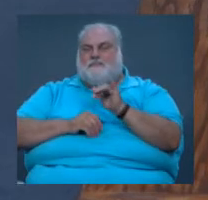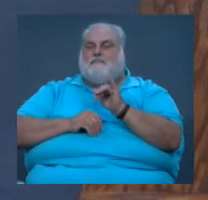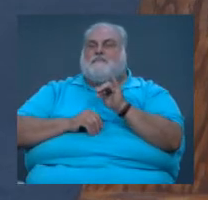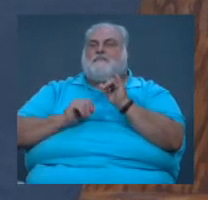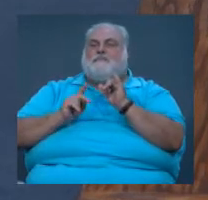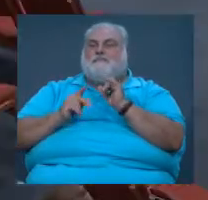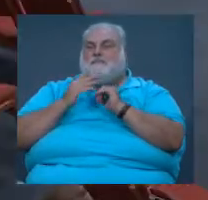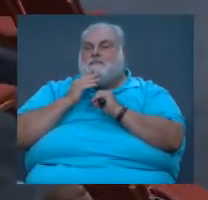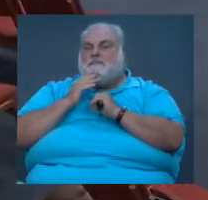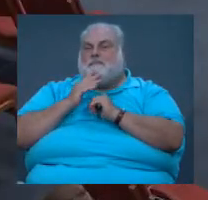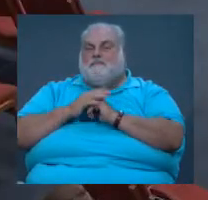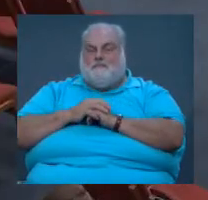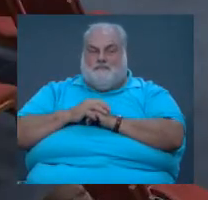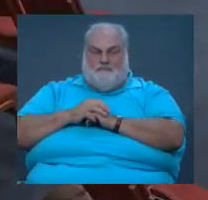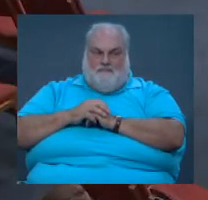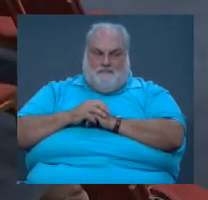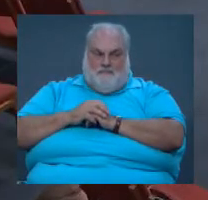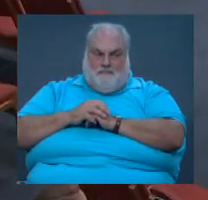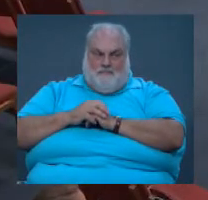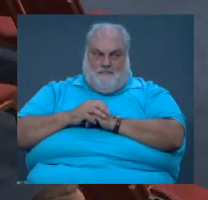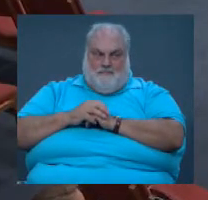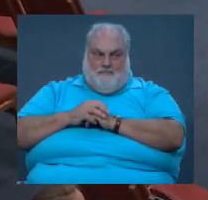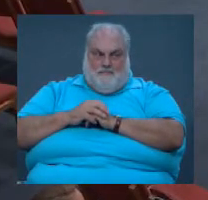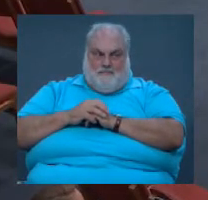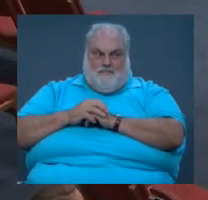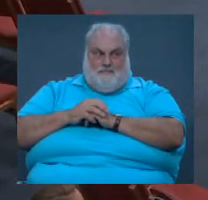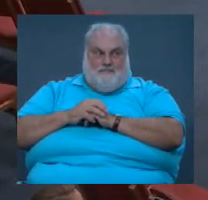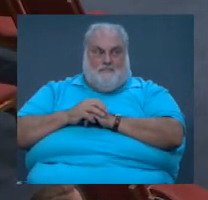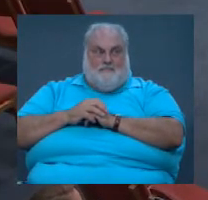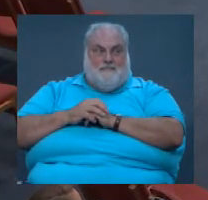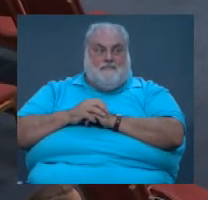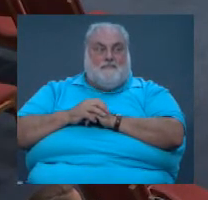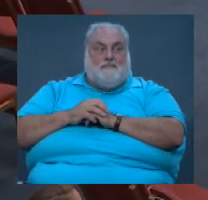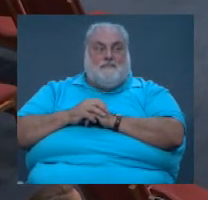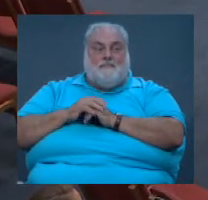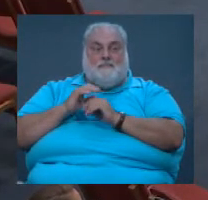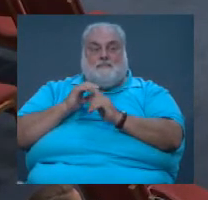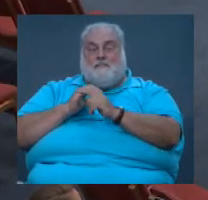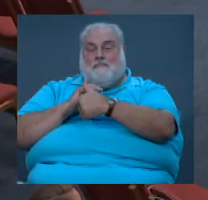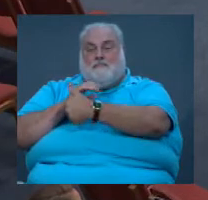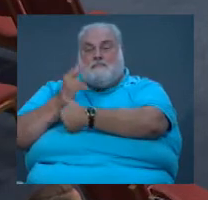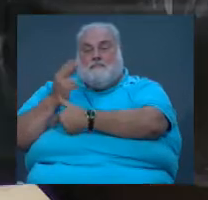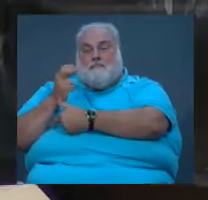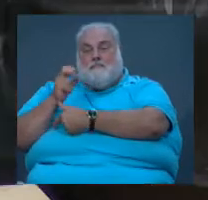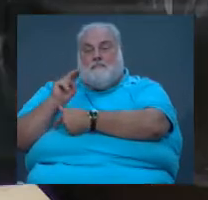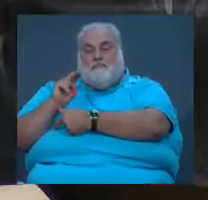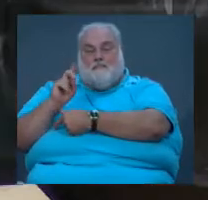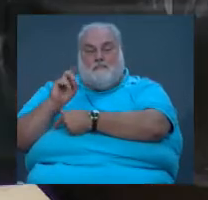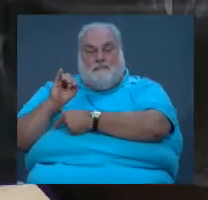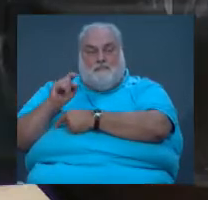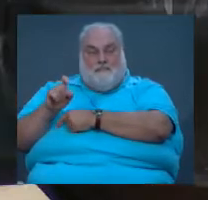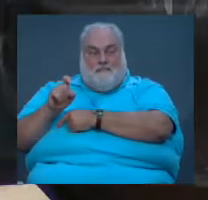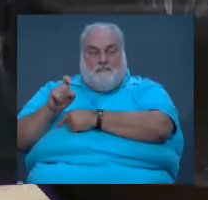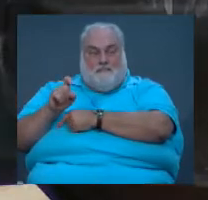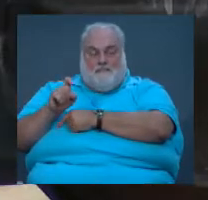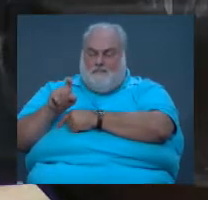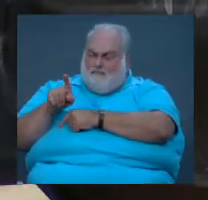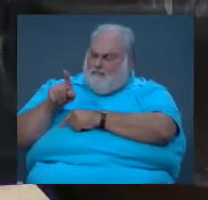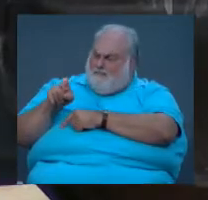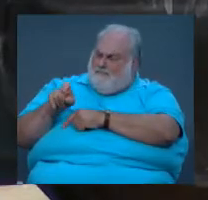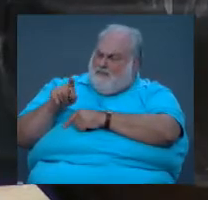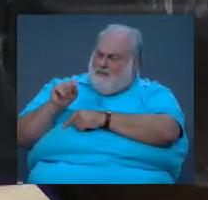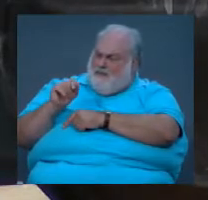you. Thank you, Director Adcock. Director Hendricks. Thank you. This is for Tom.